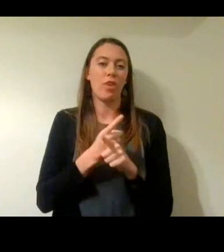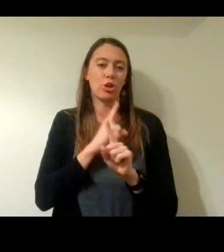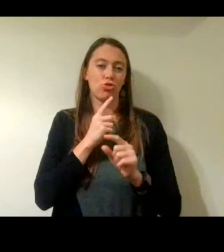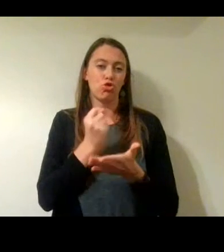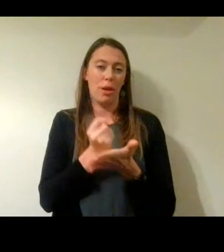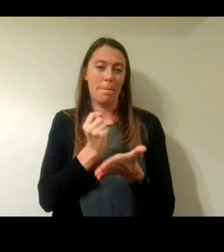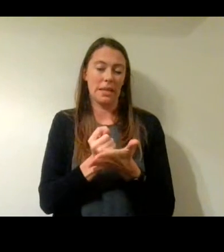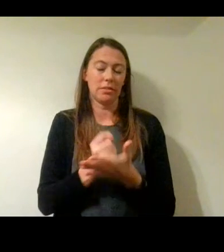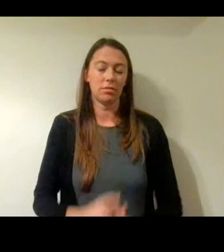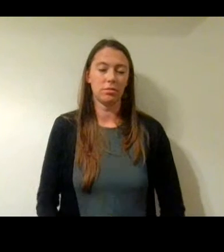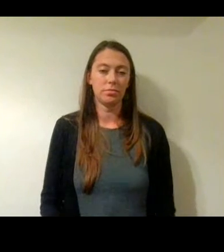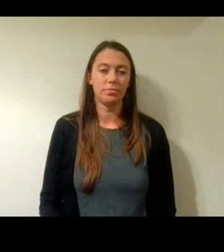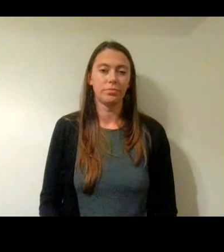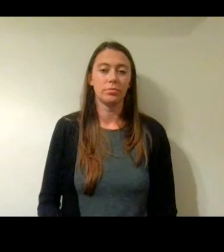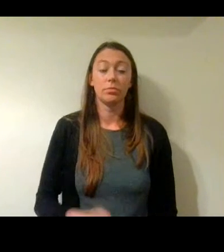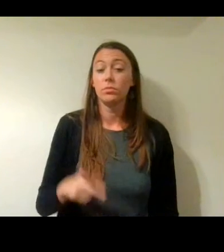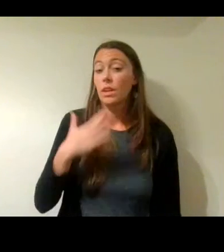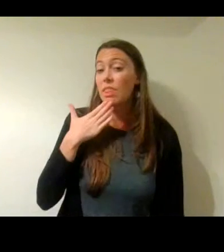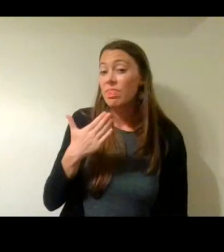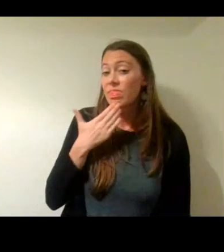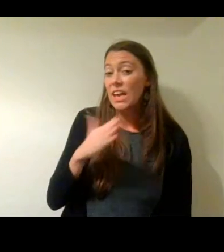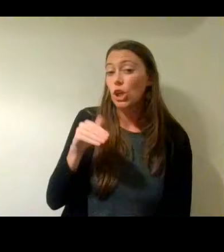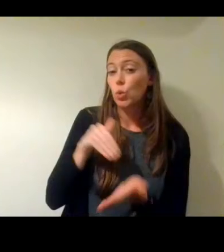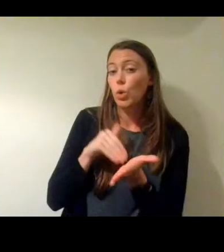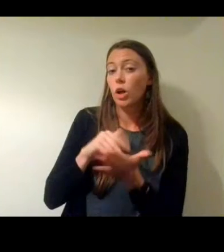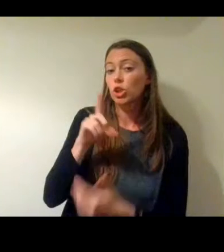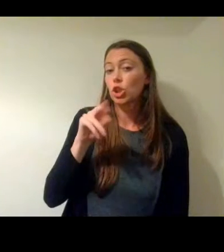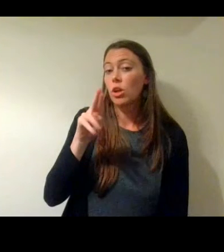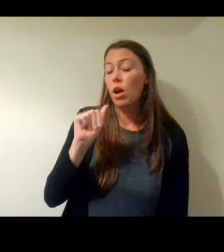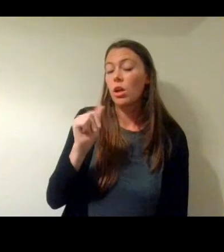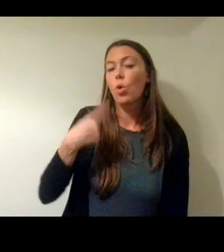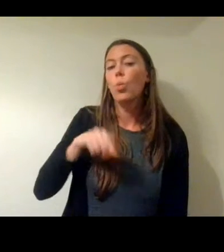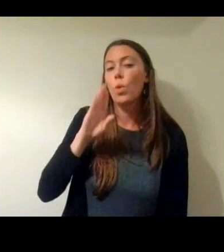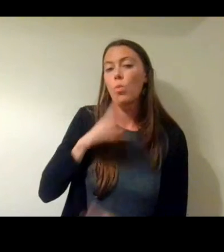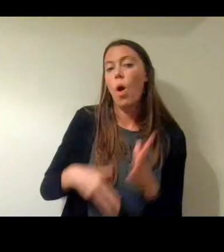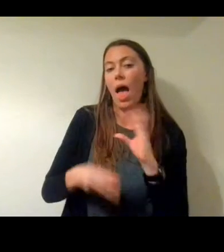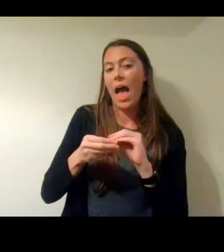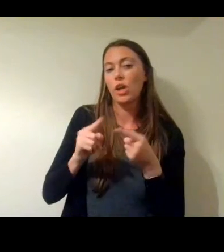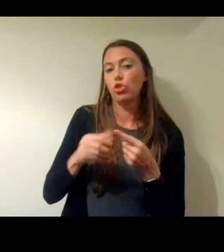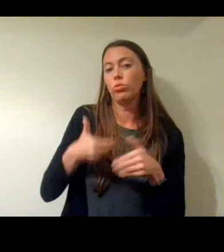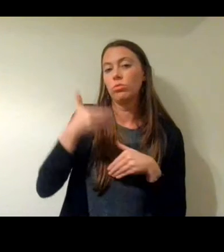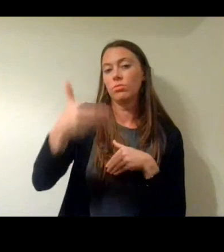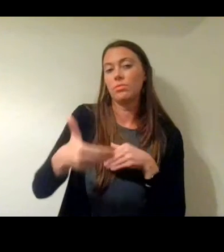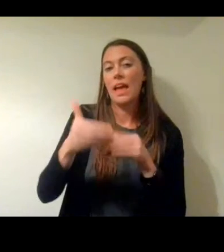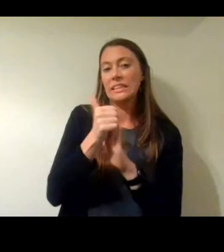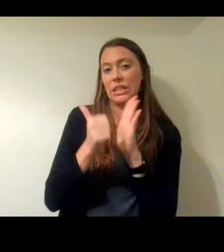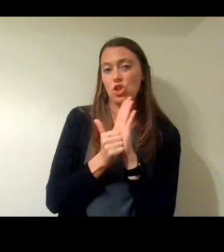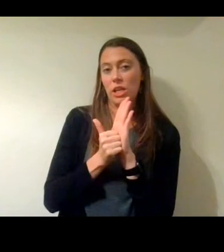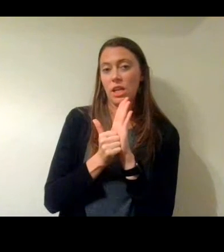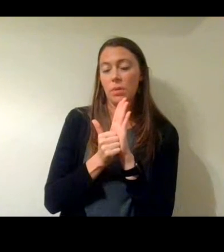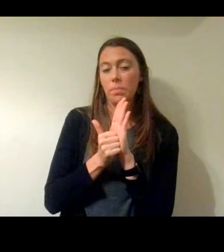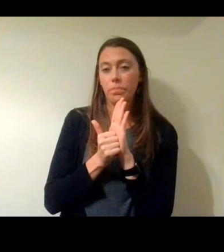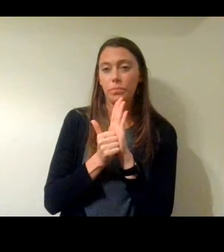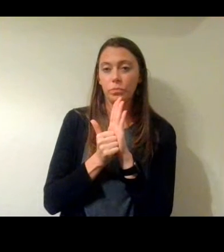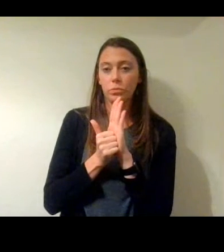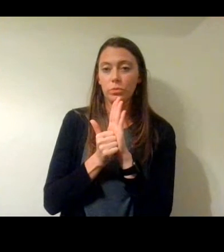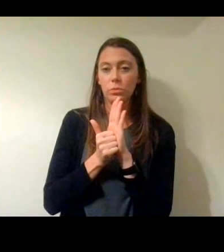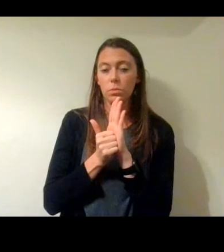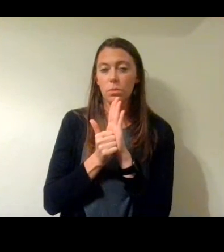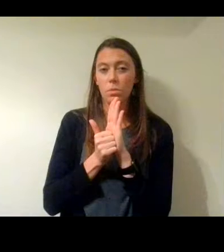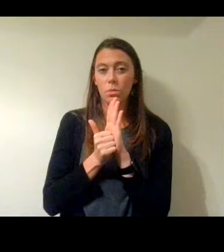Thank you, Dr. Donna. We will definitely put that on the agenda for the next meeting with the co-chairs, but I also want to